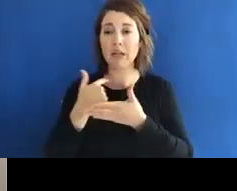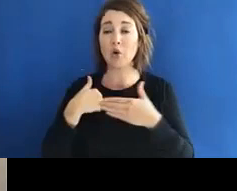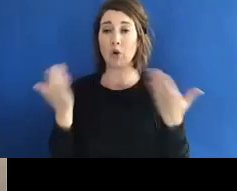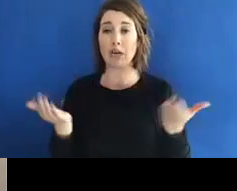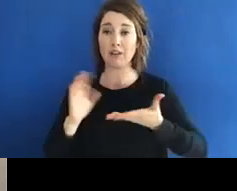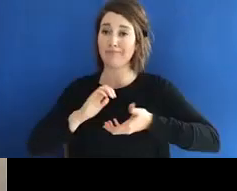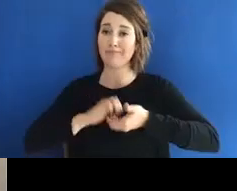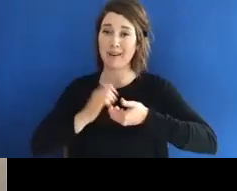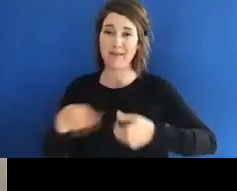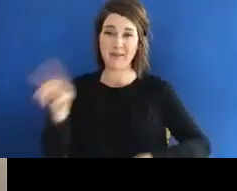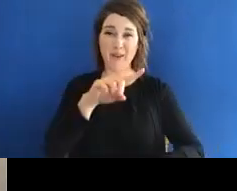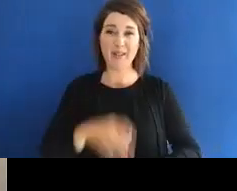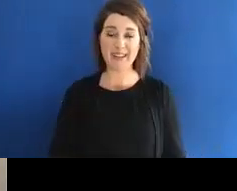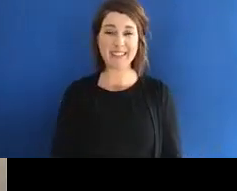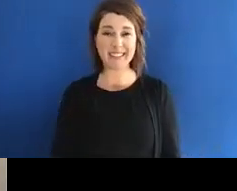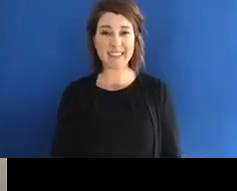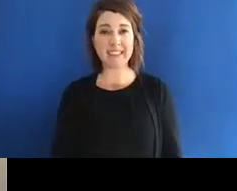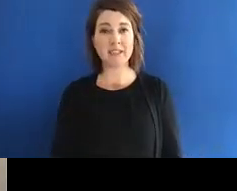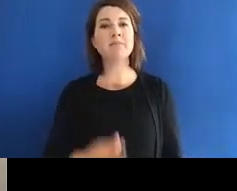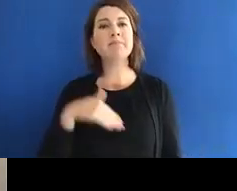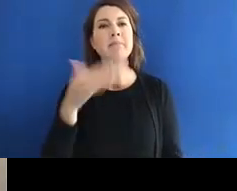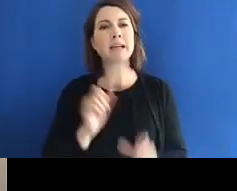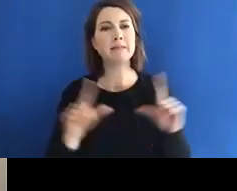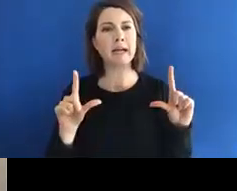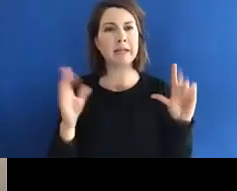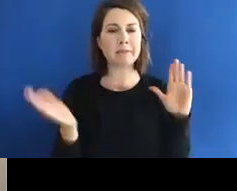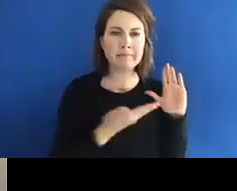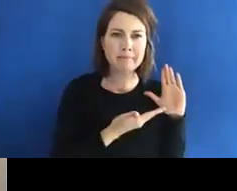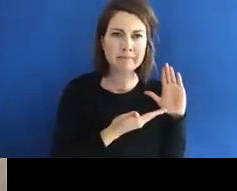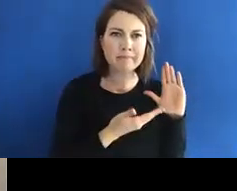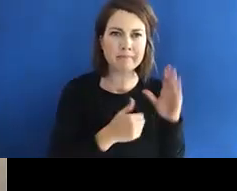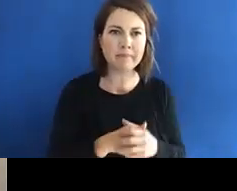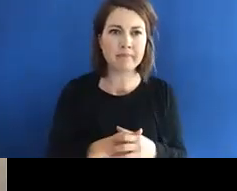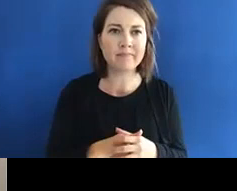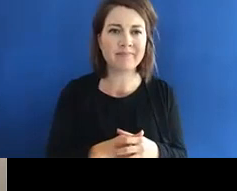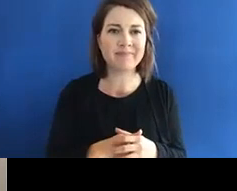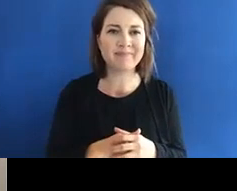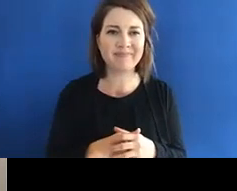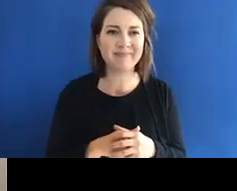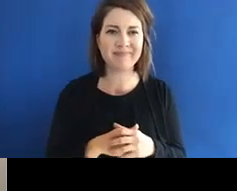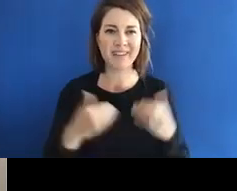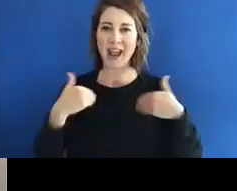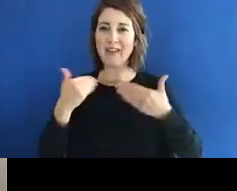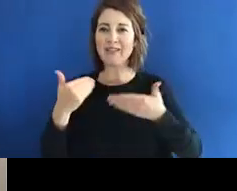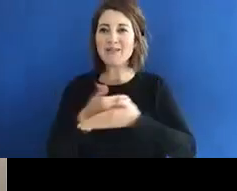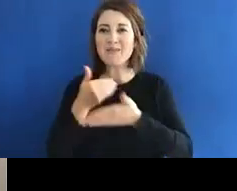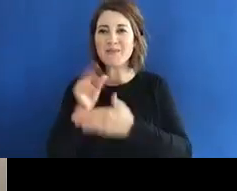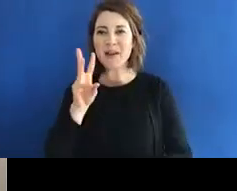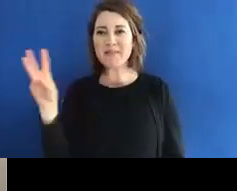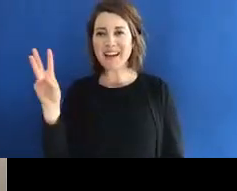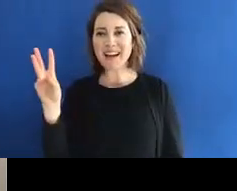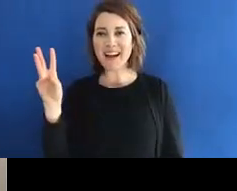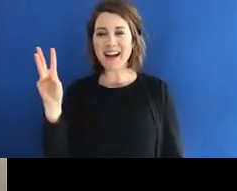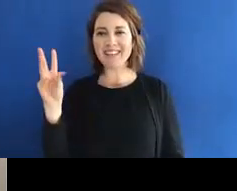you. So if we take a look at the next slide, our biggest news is that we have a new website and a